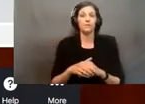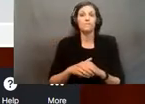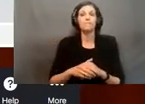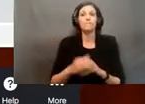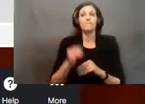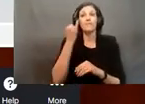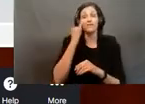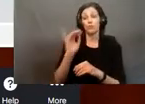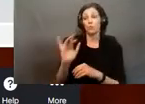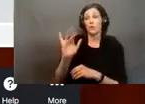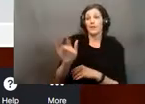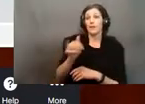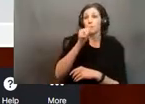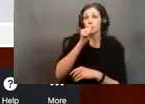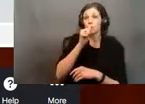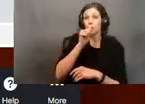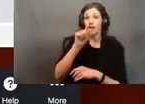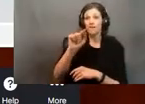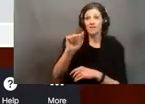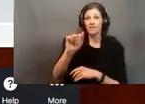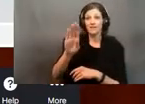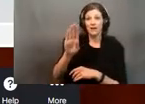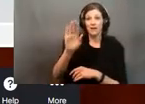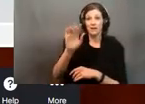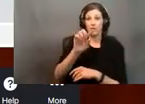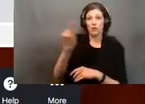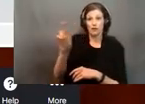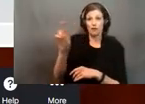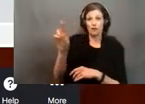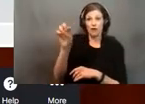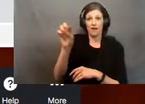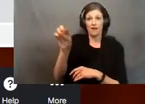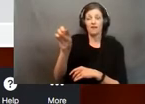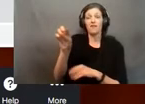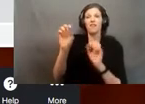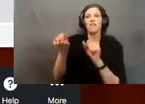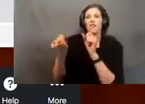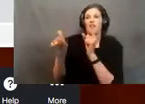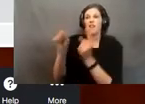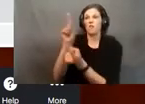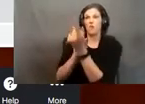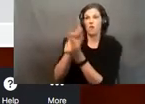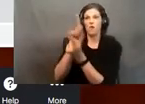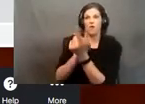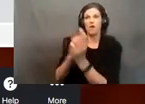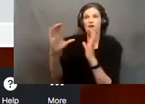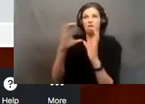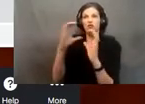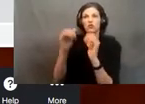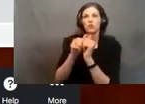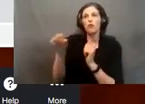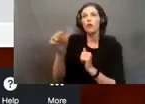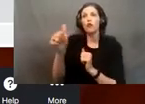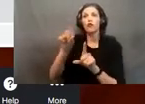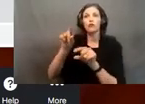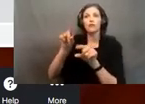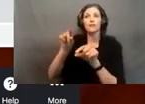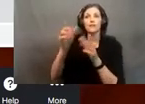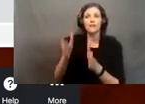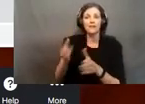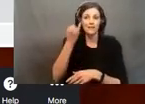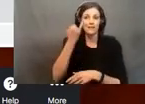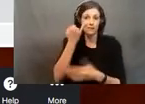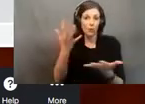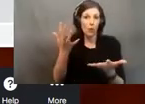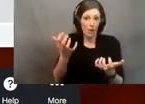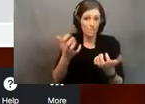private tab on the right hand side you can have a more one-on-one conversation with other attendees if you chose to and